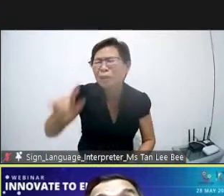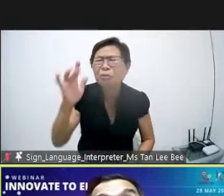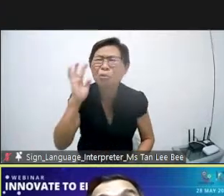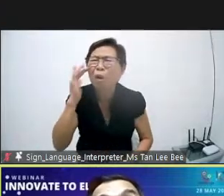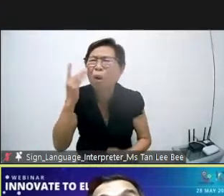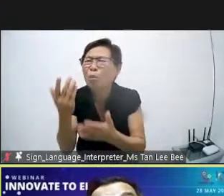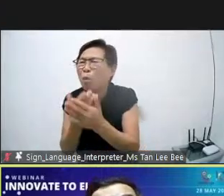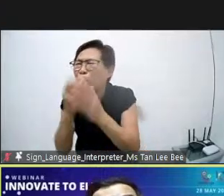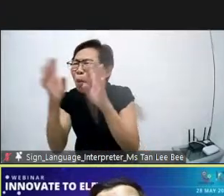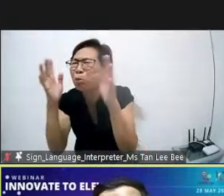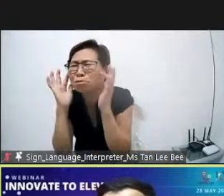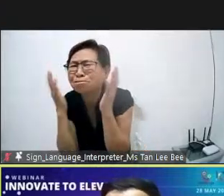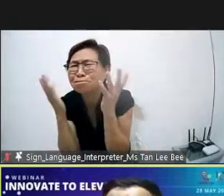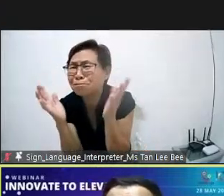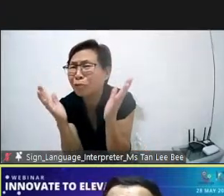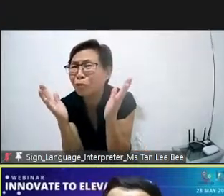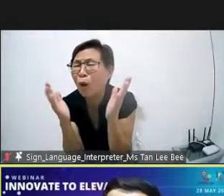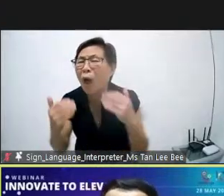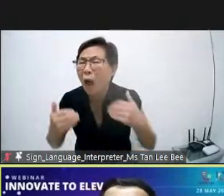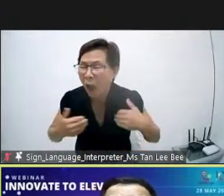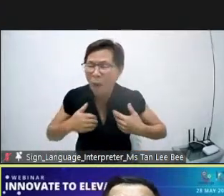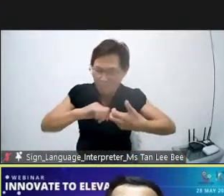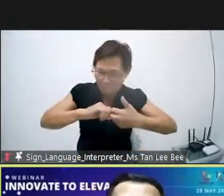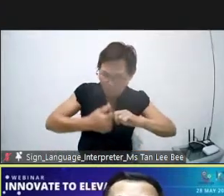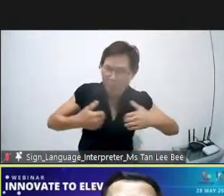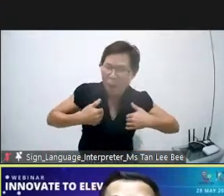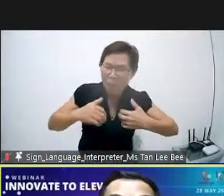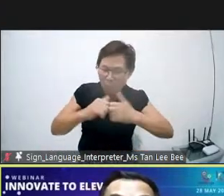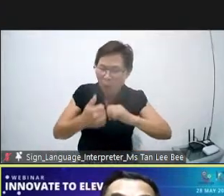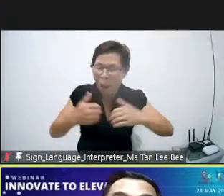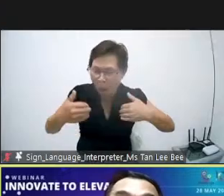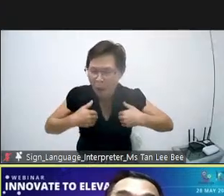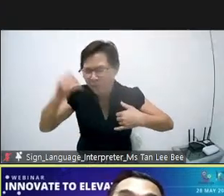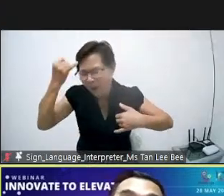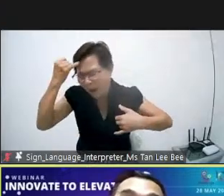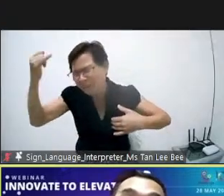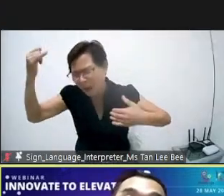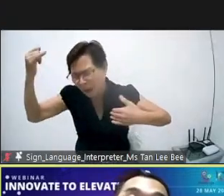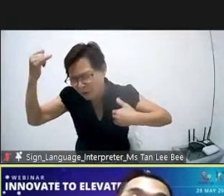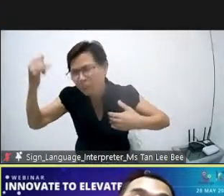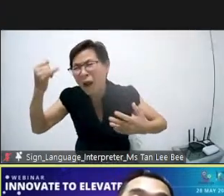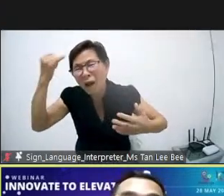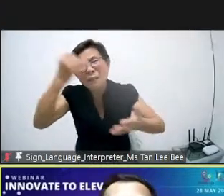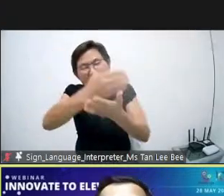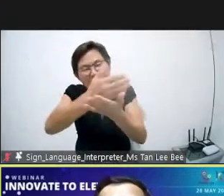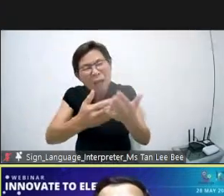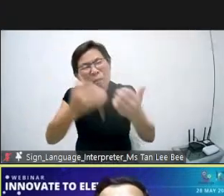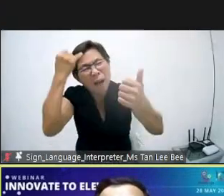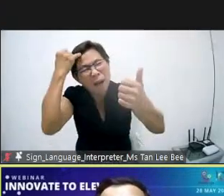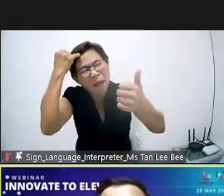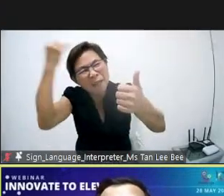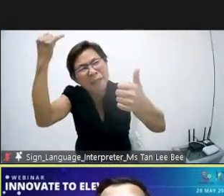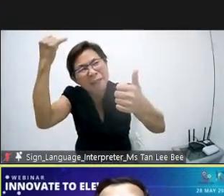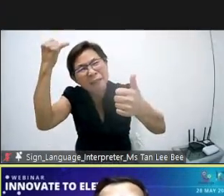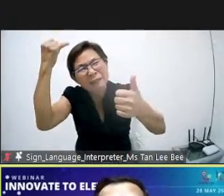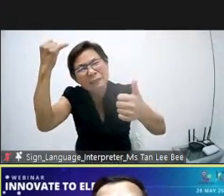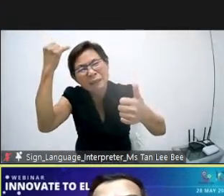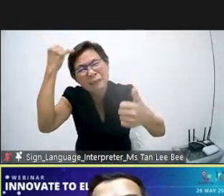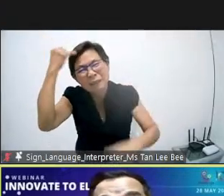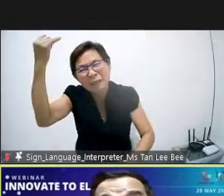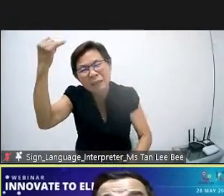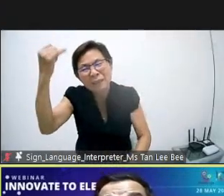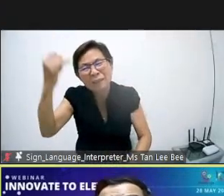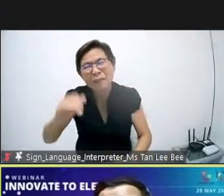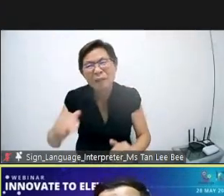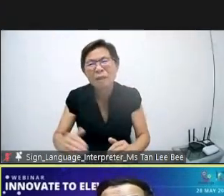innovate. For example, they have a problem, they have an ideas, but then some ideas because of the levels of the